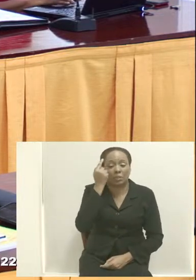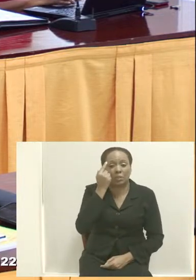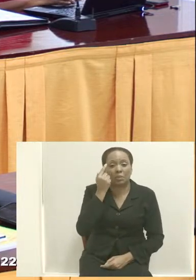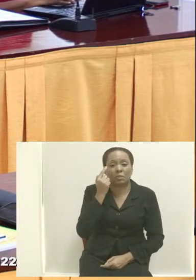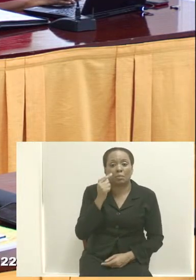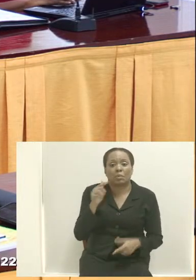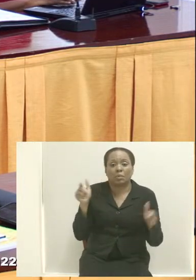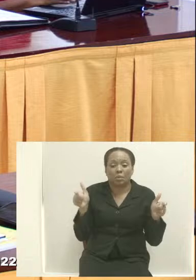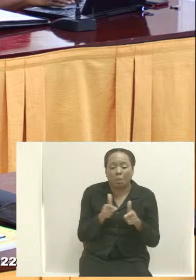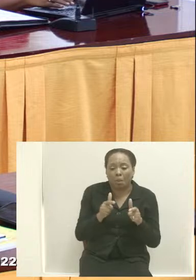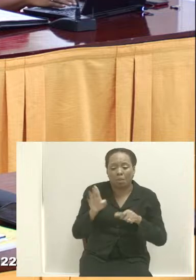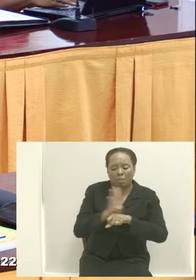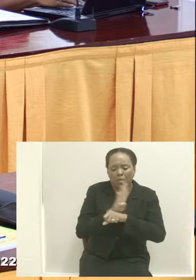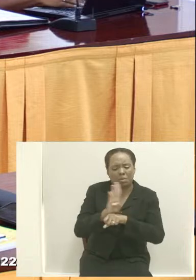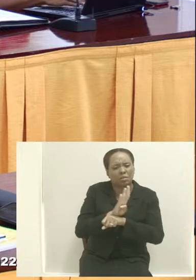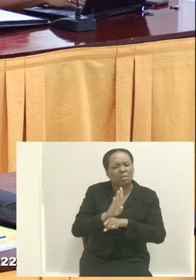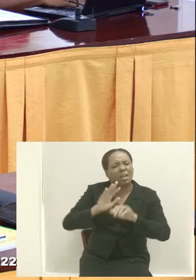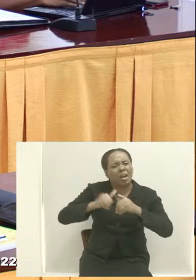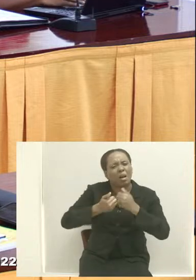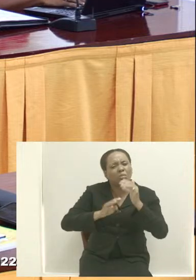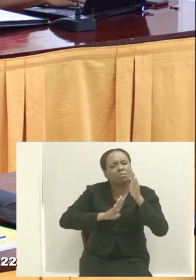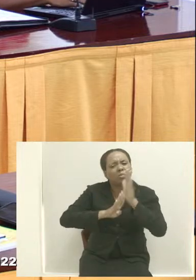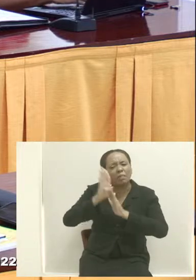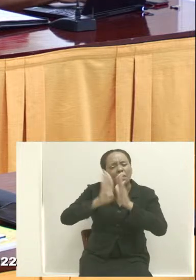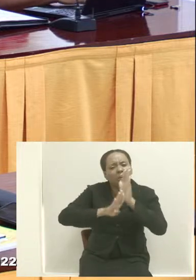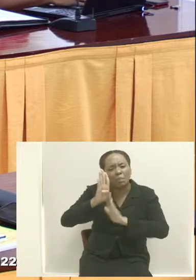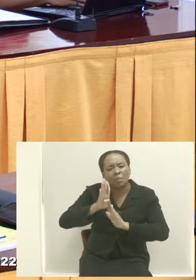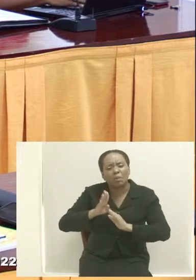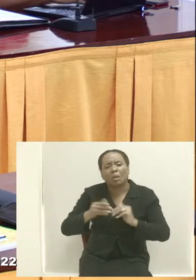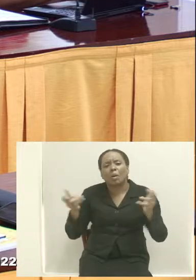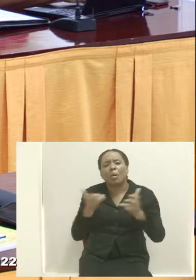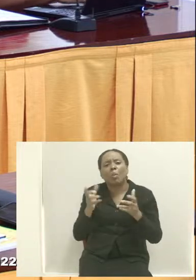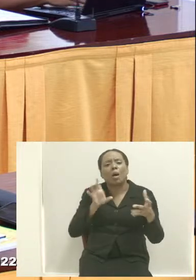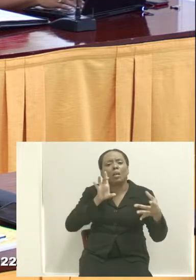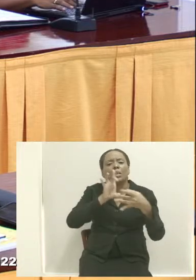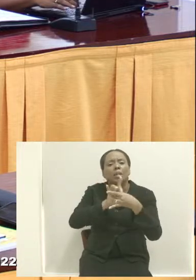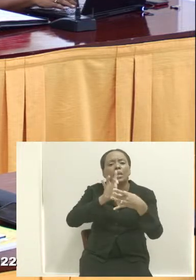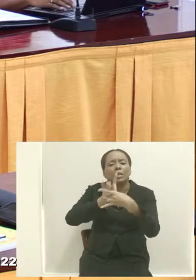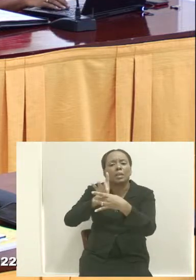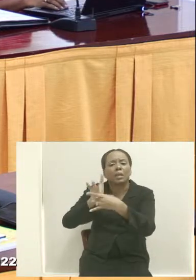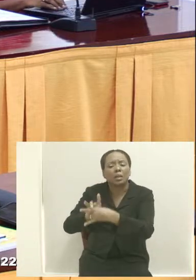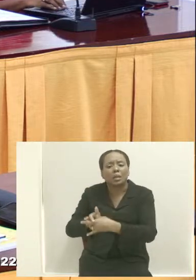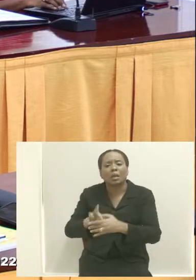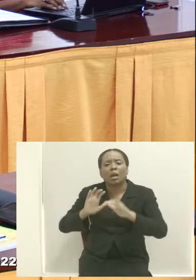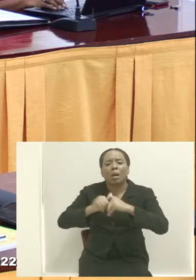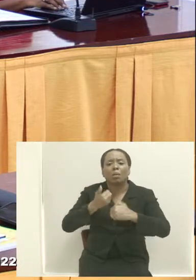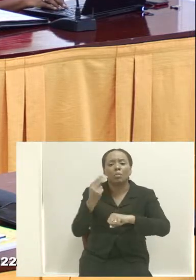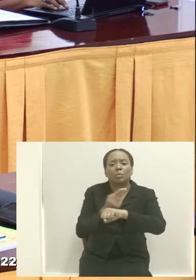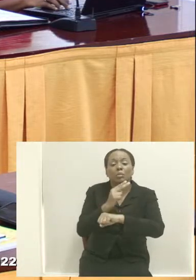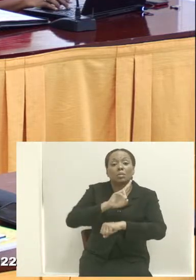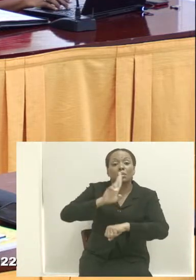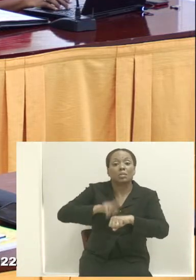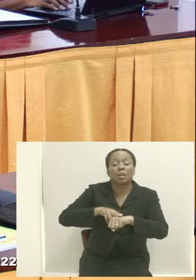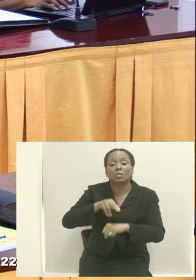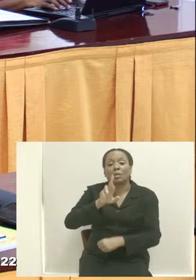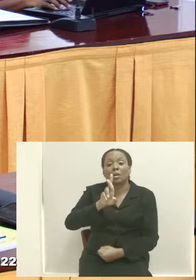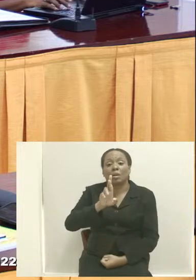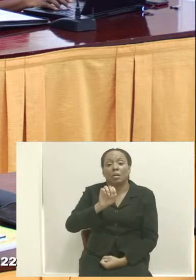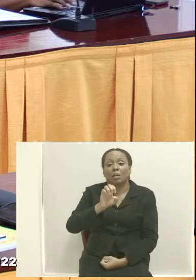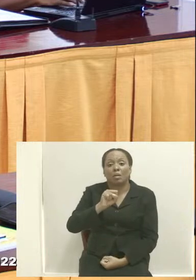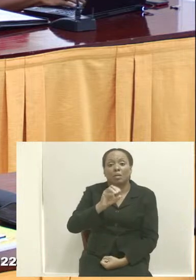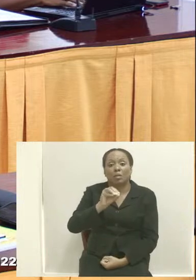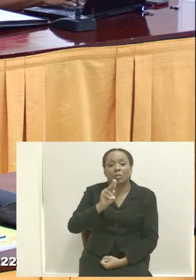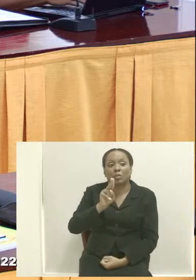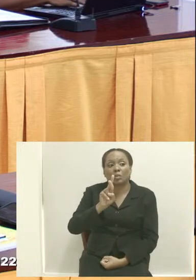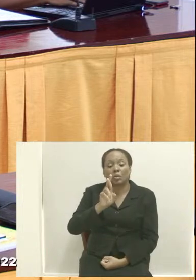linkages and via use of natural resources, whether those resources be the geophysical ones, like the beach and